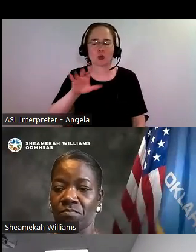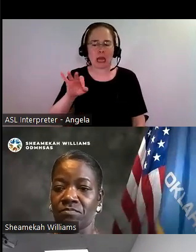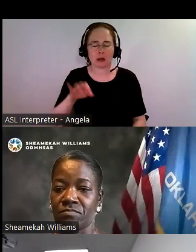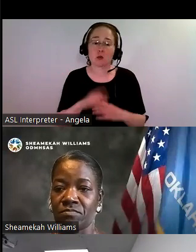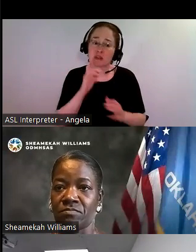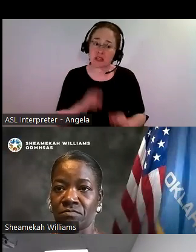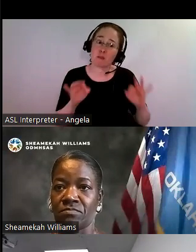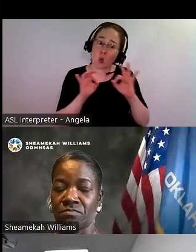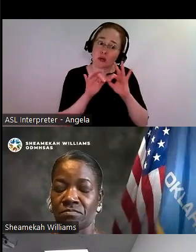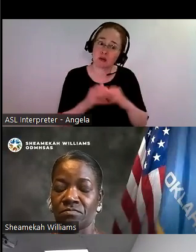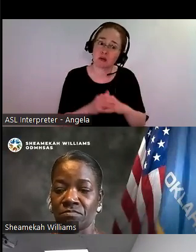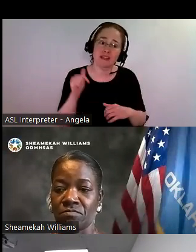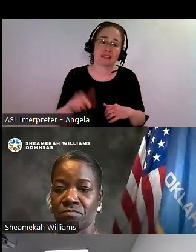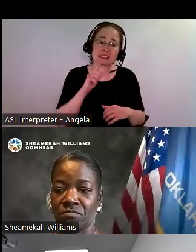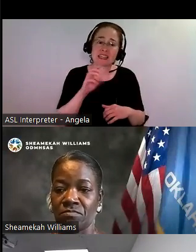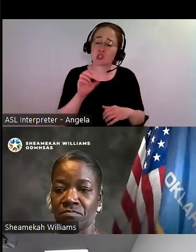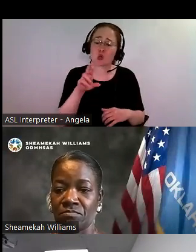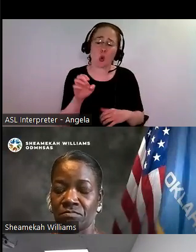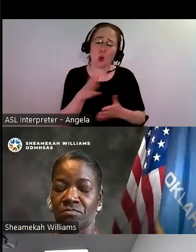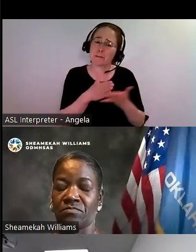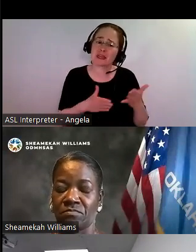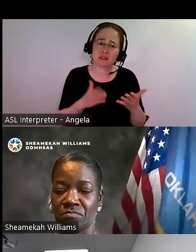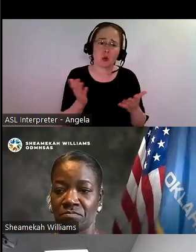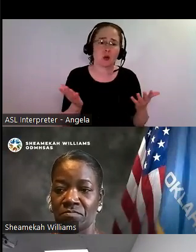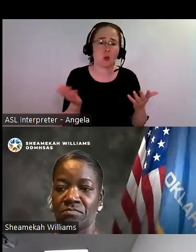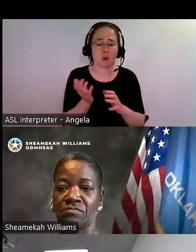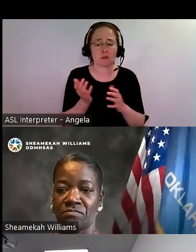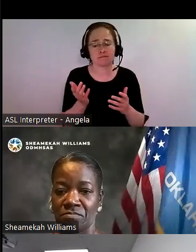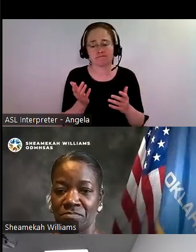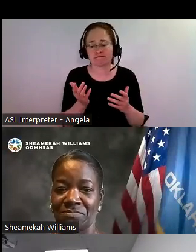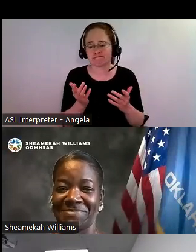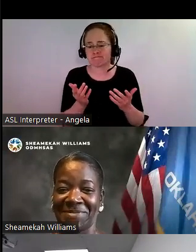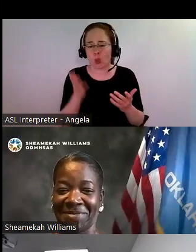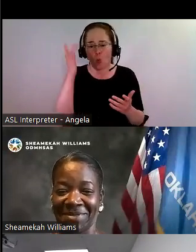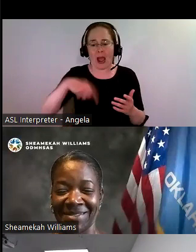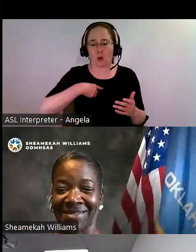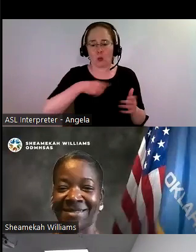to us. It is the core piece of what made us move from a